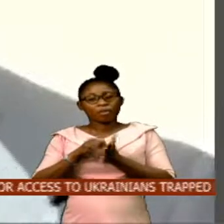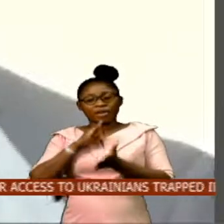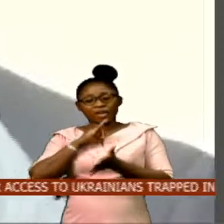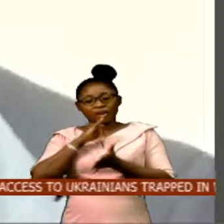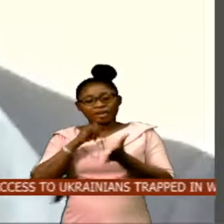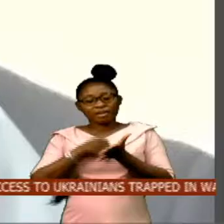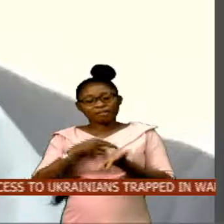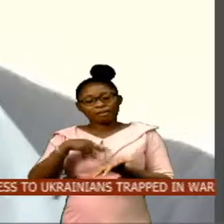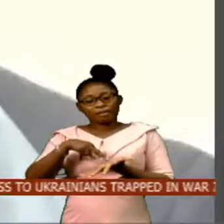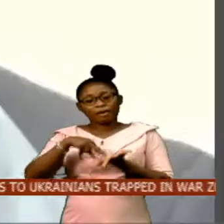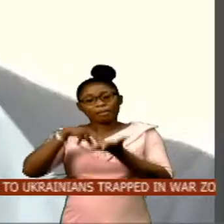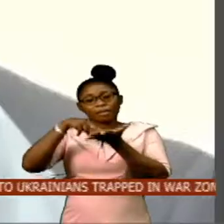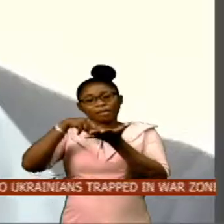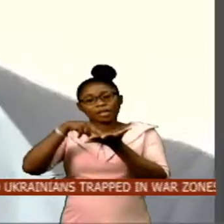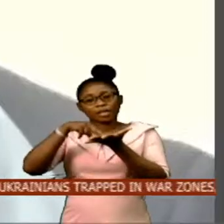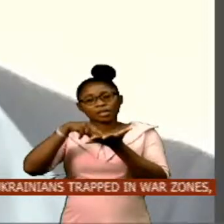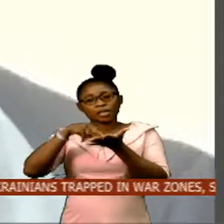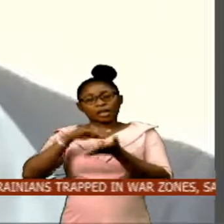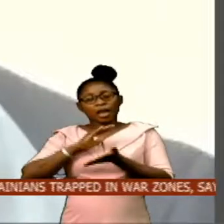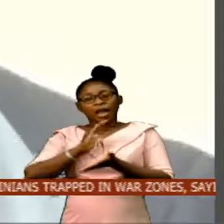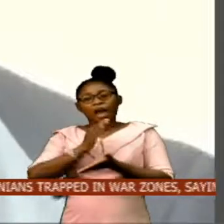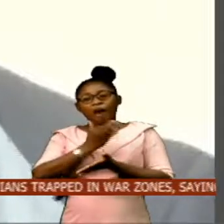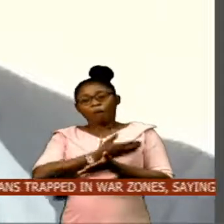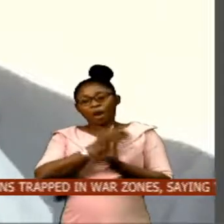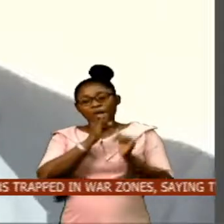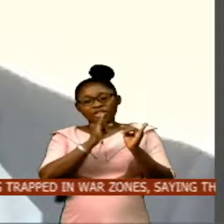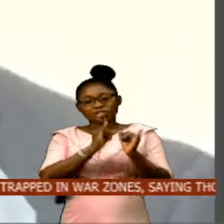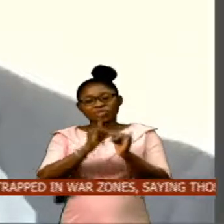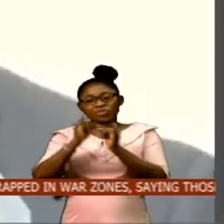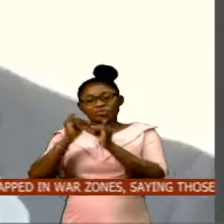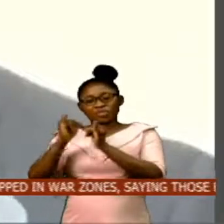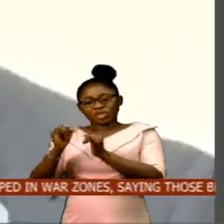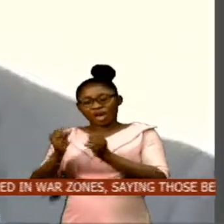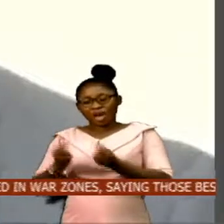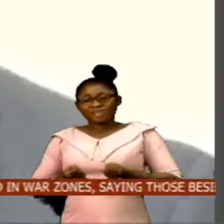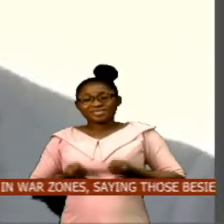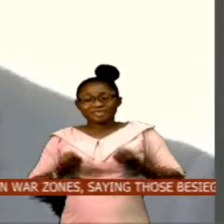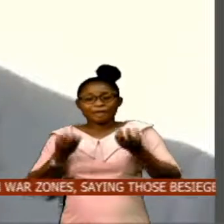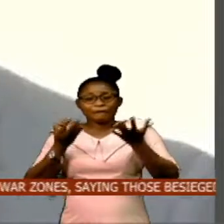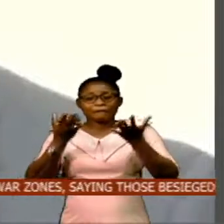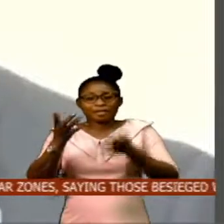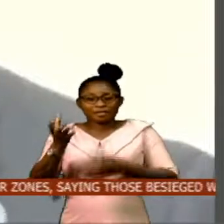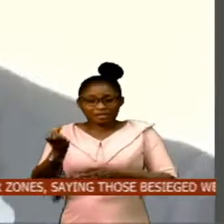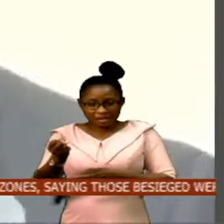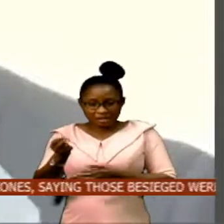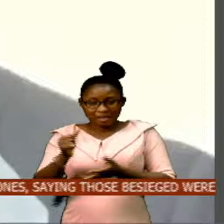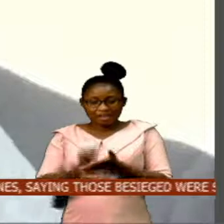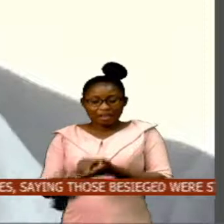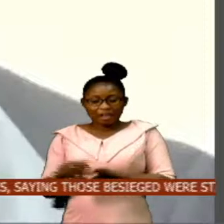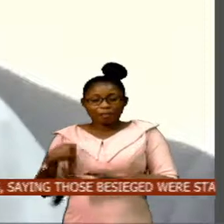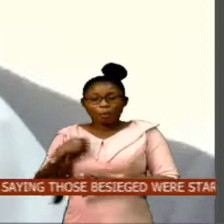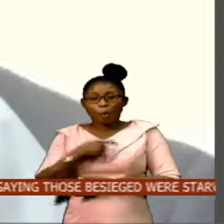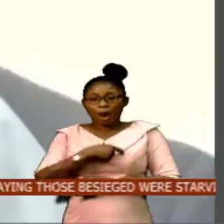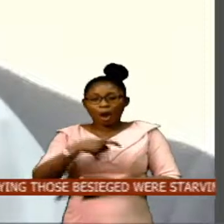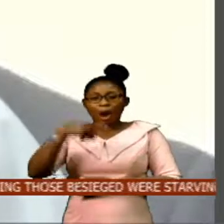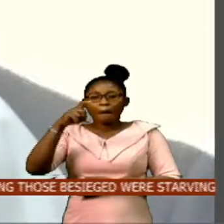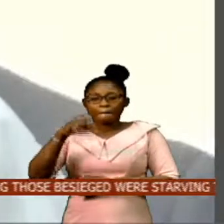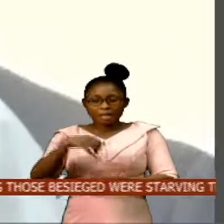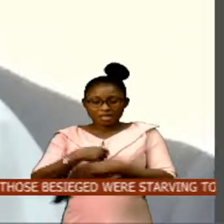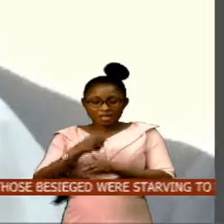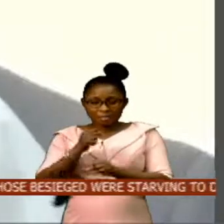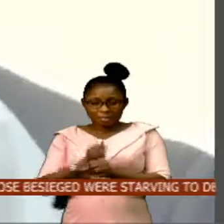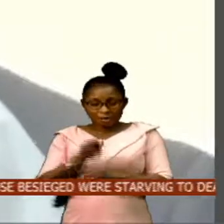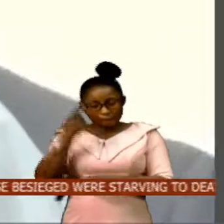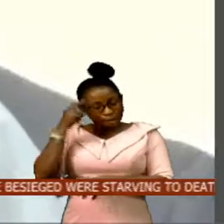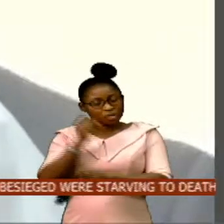it represents our individual sacrifices that we must make for